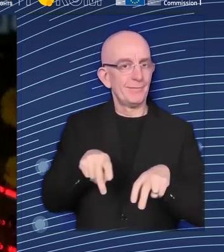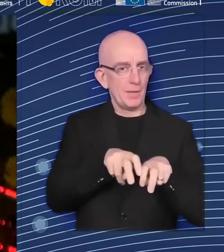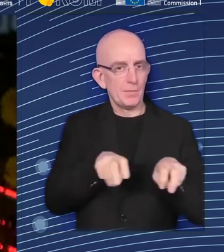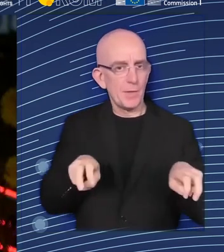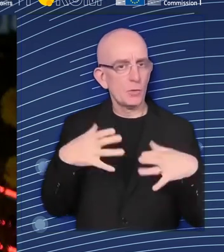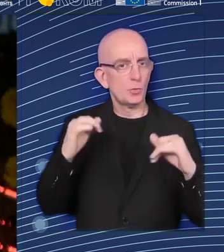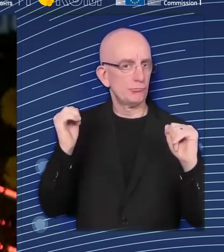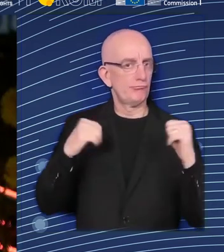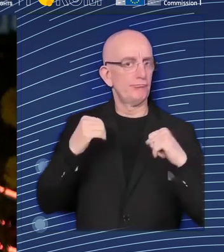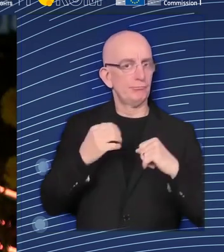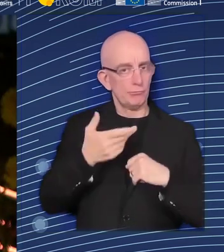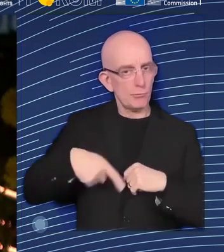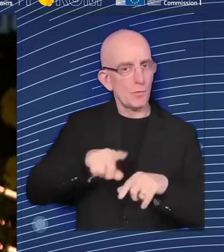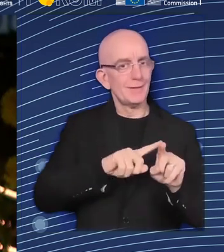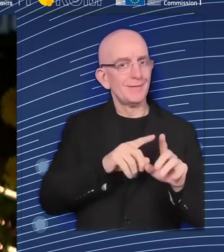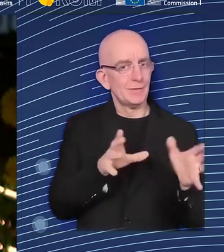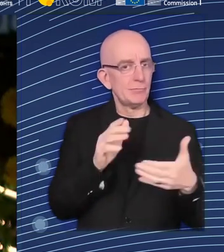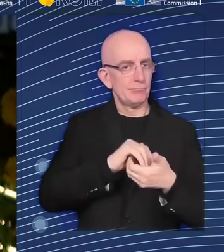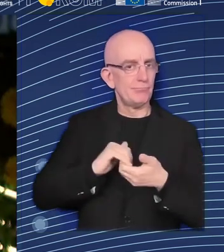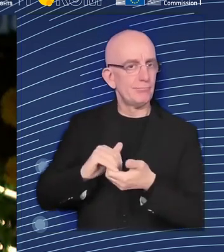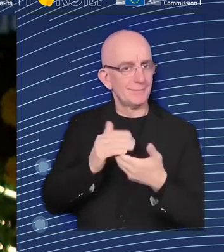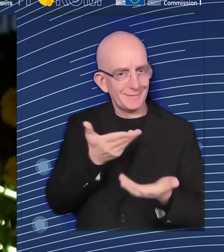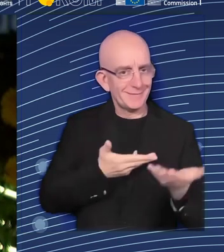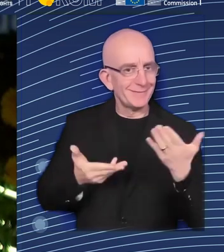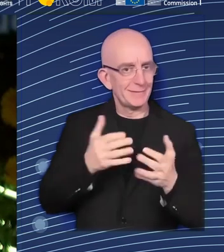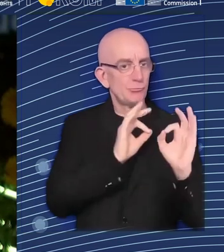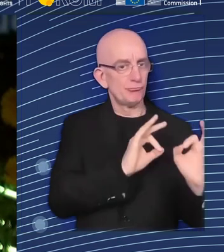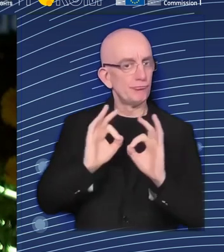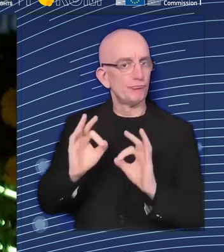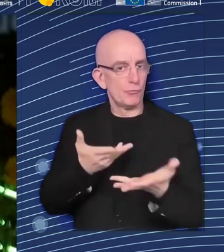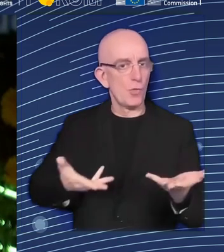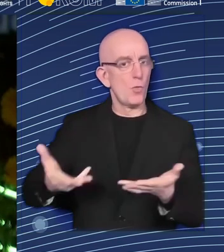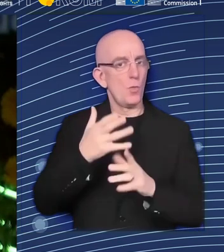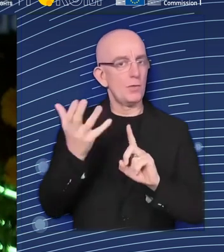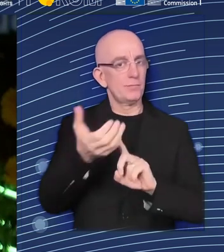artificial intelligence in the workplace, and we're very happy that this point was coming up from